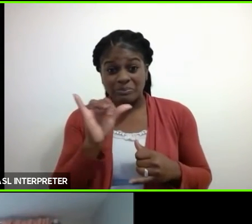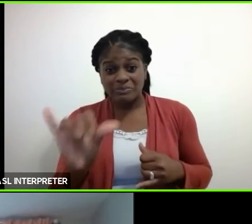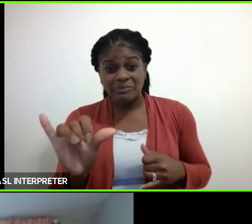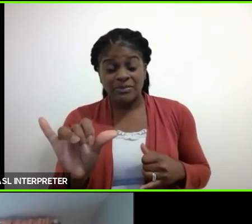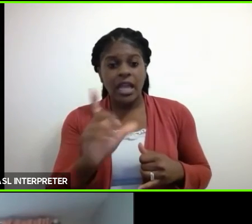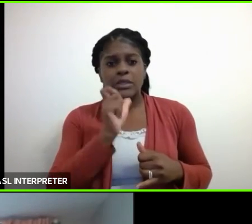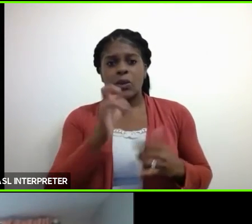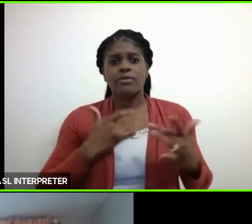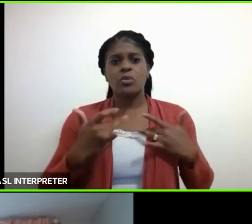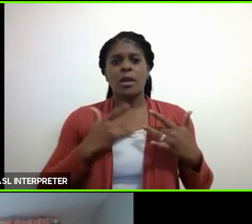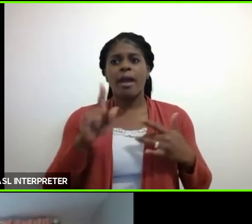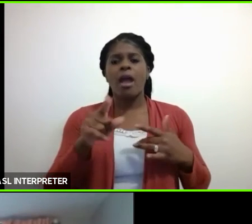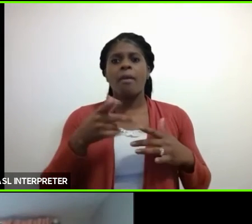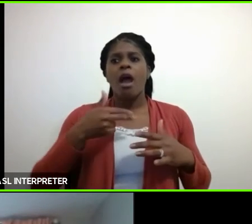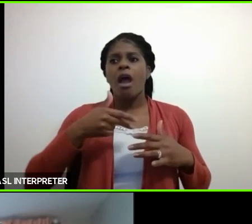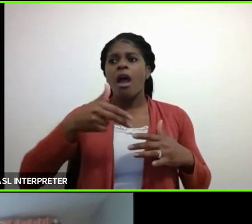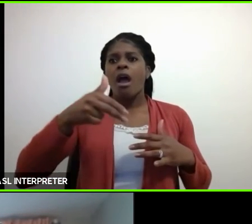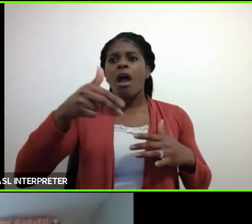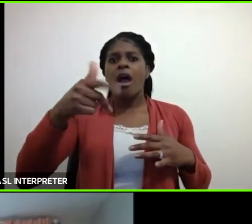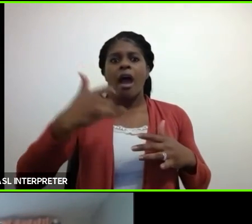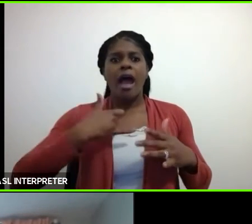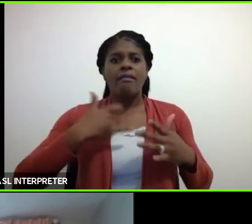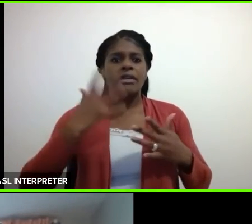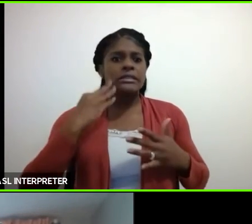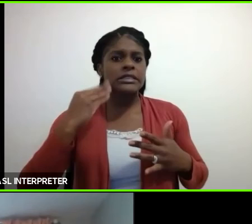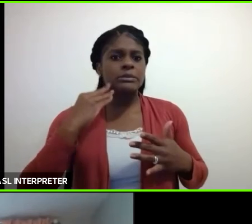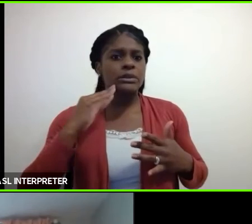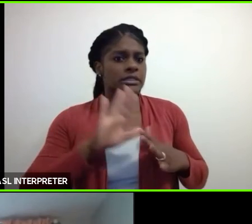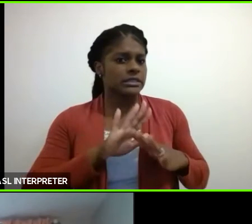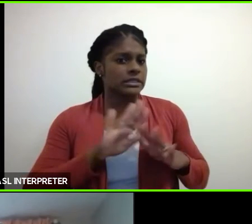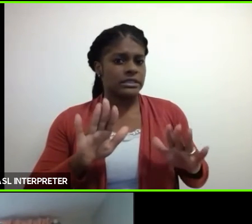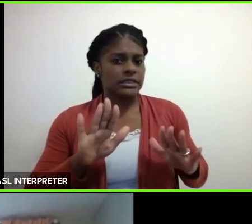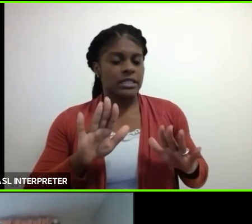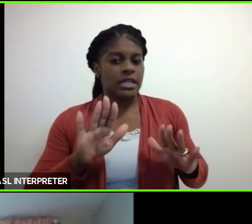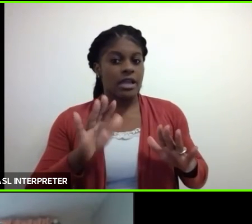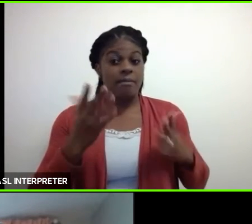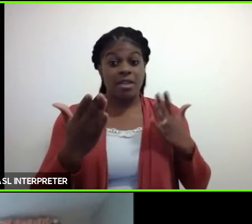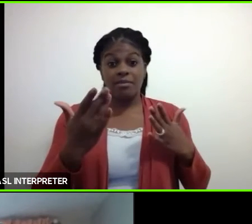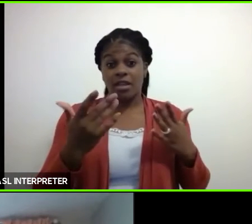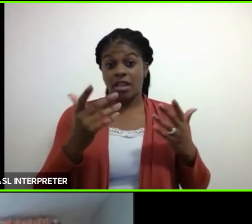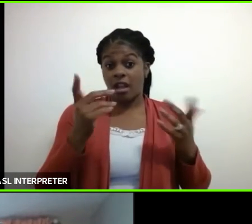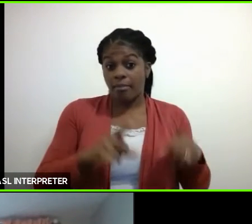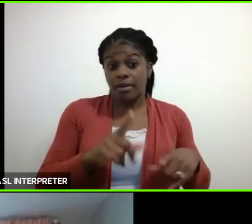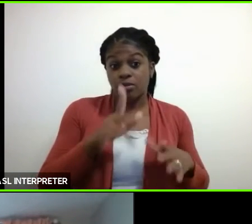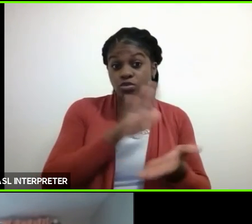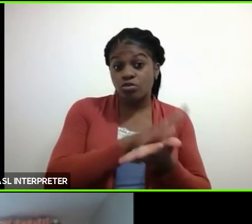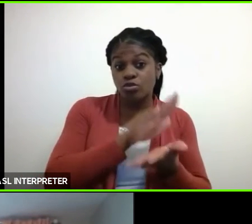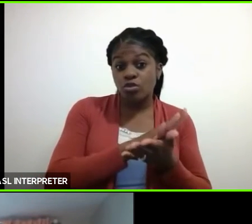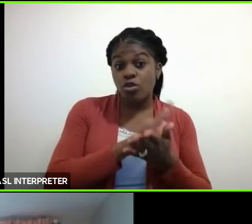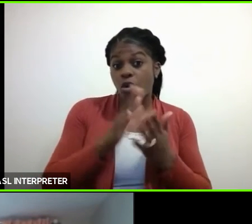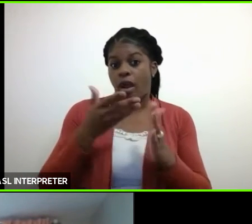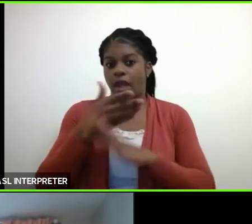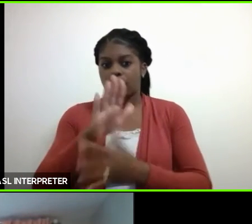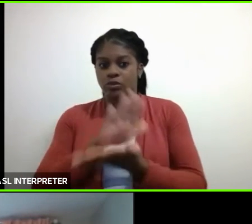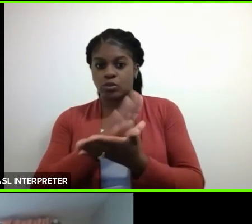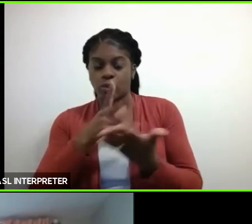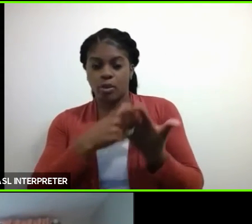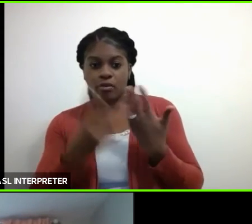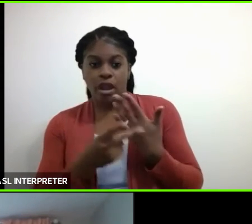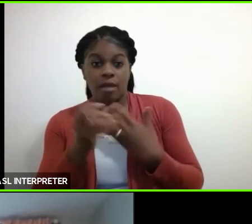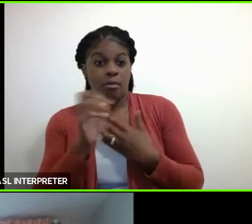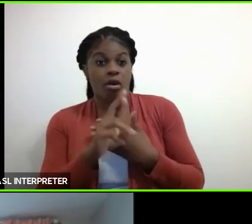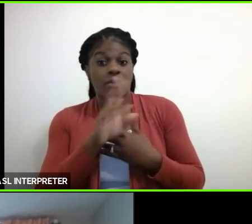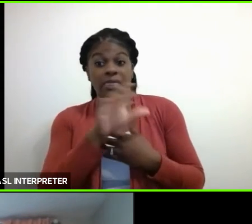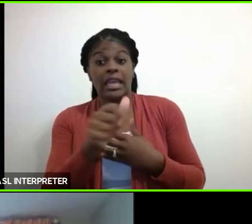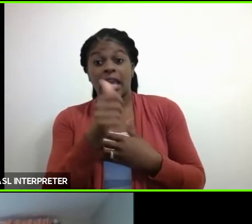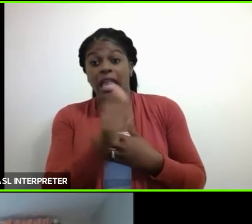worry about him going out and having any experiences, whether it may be in school or an after school program or with anyone